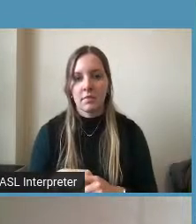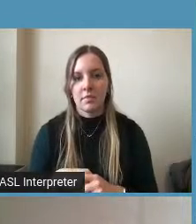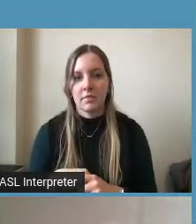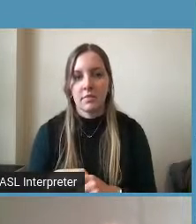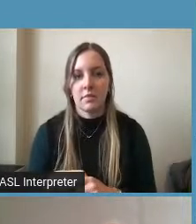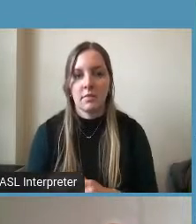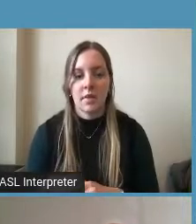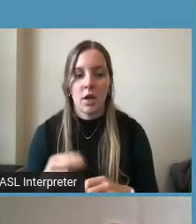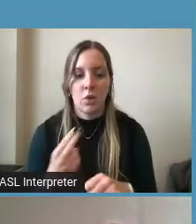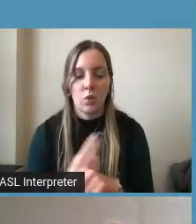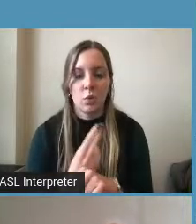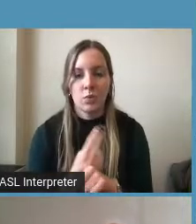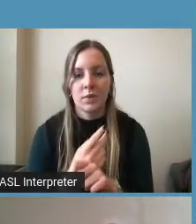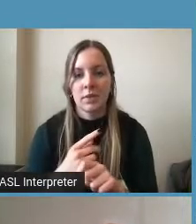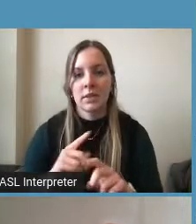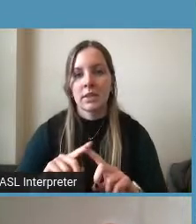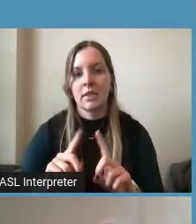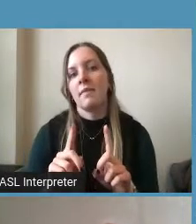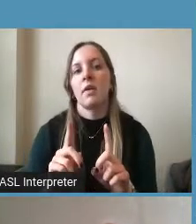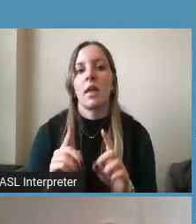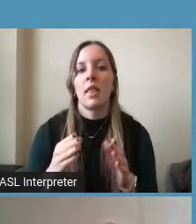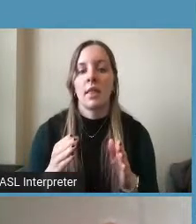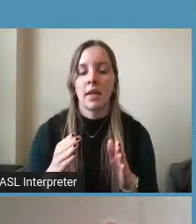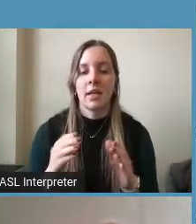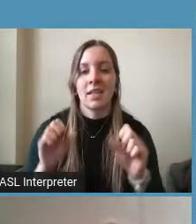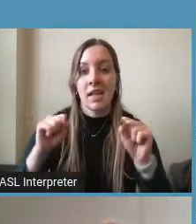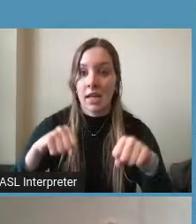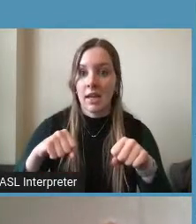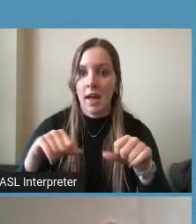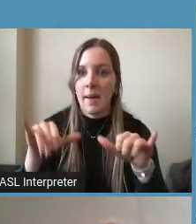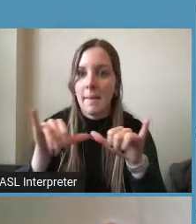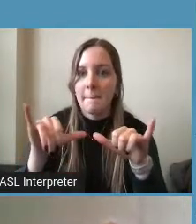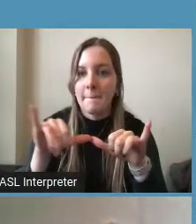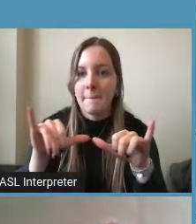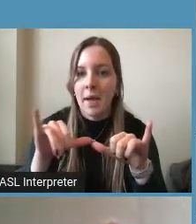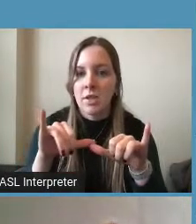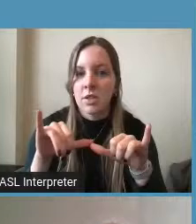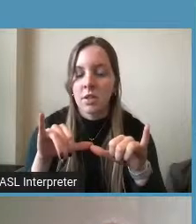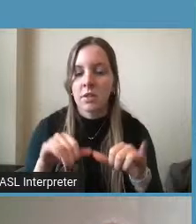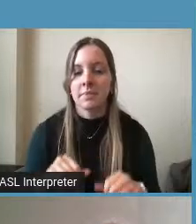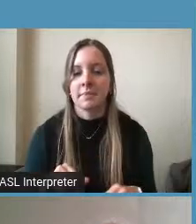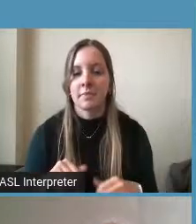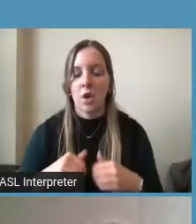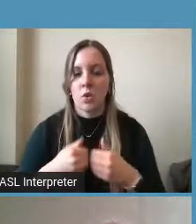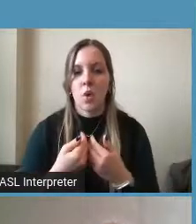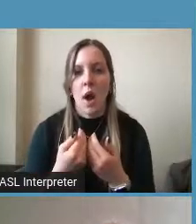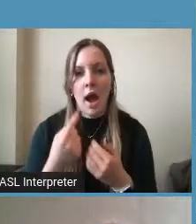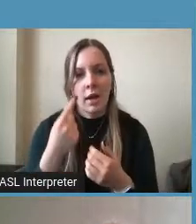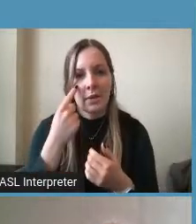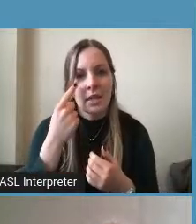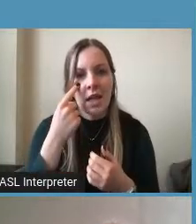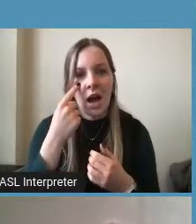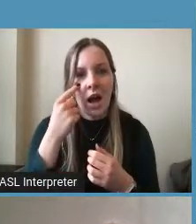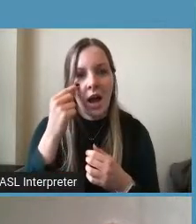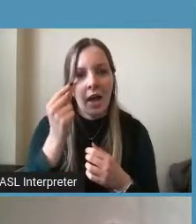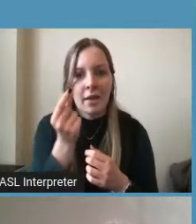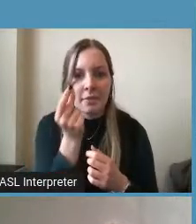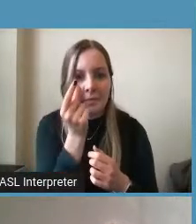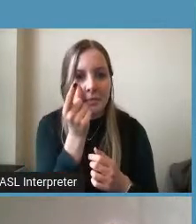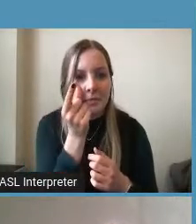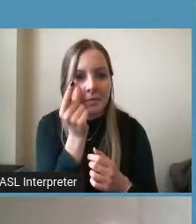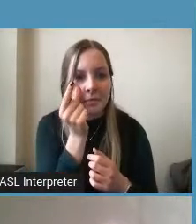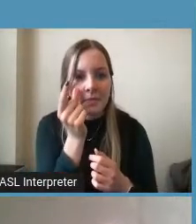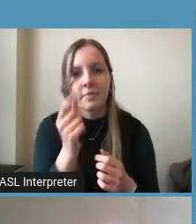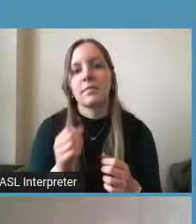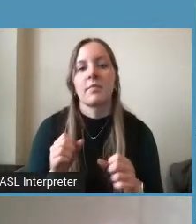measure. So I can see, for example, how deep is this eye? How far is it from here to here? And I can measure, this